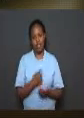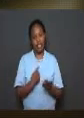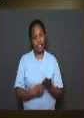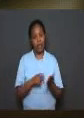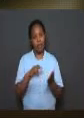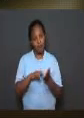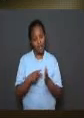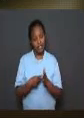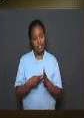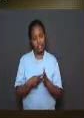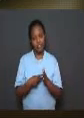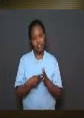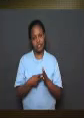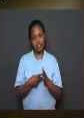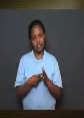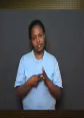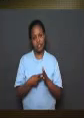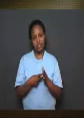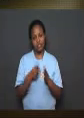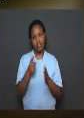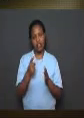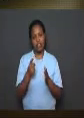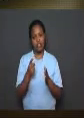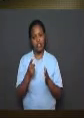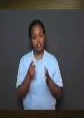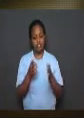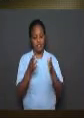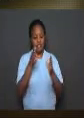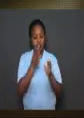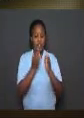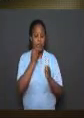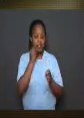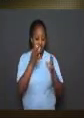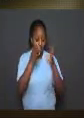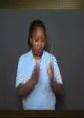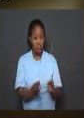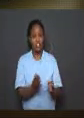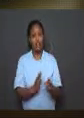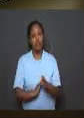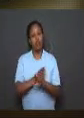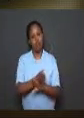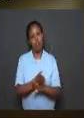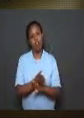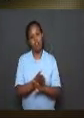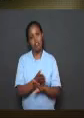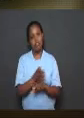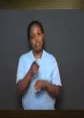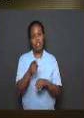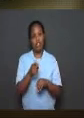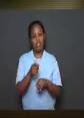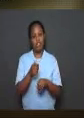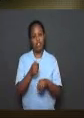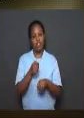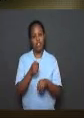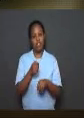means that after a decision has been made by the court, the accused is